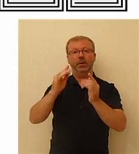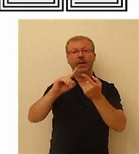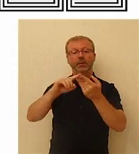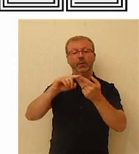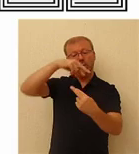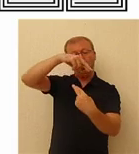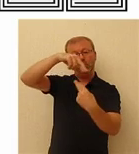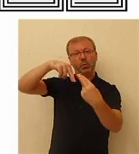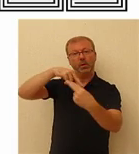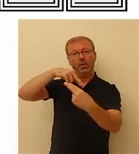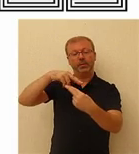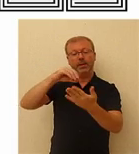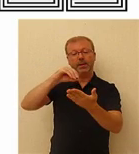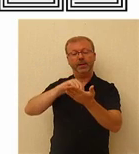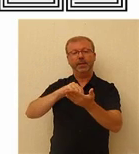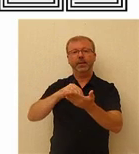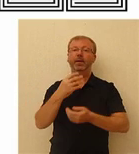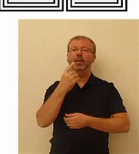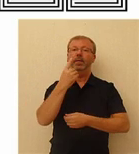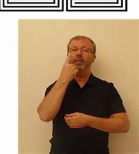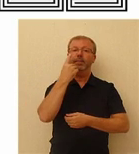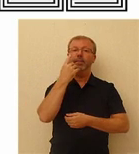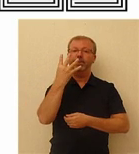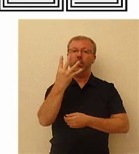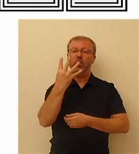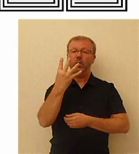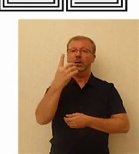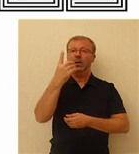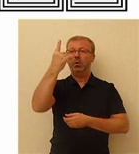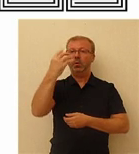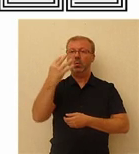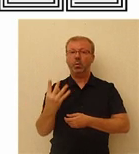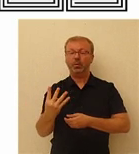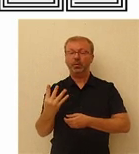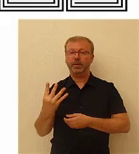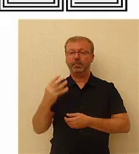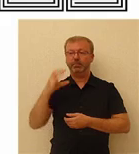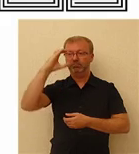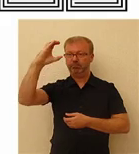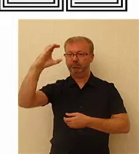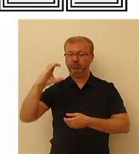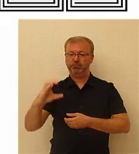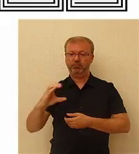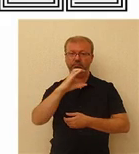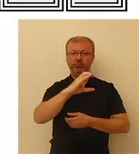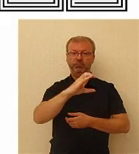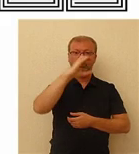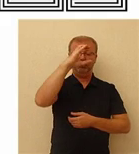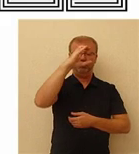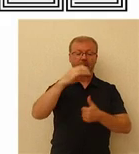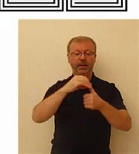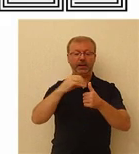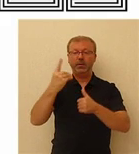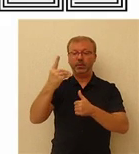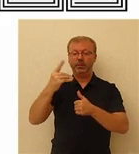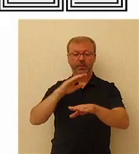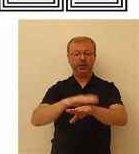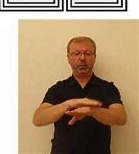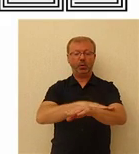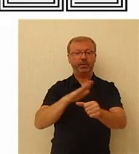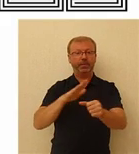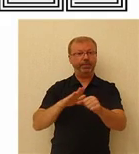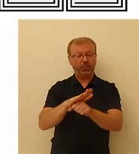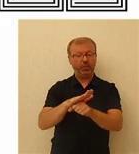are walked one at a time instead of crossing over to others. Each quadrant is